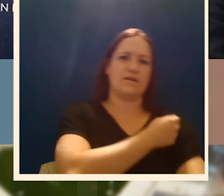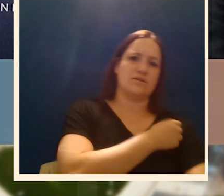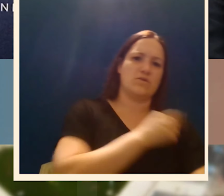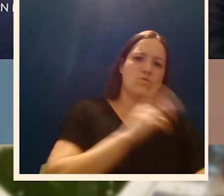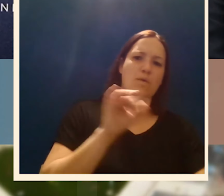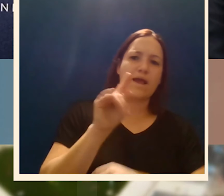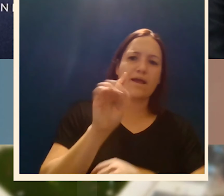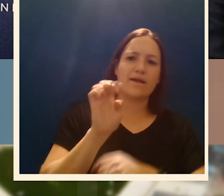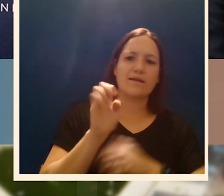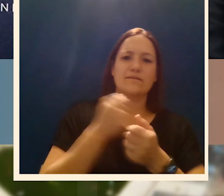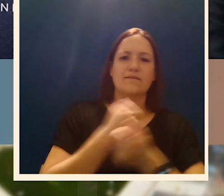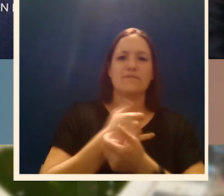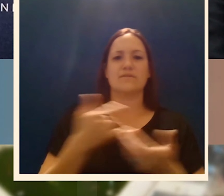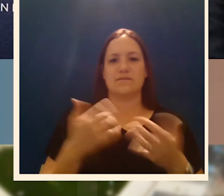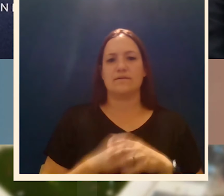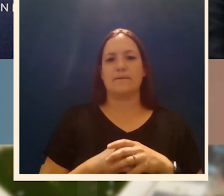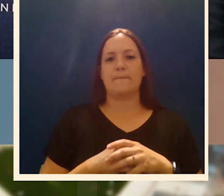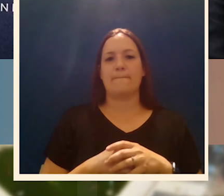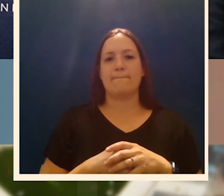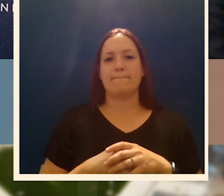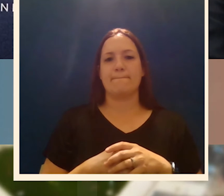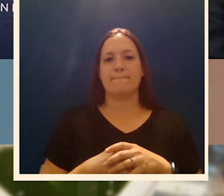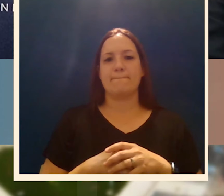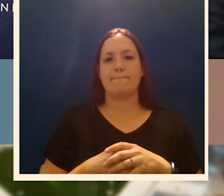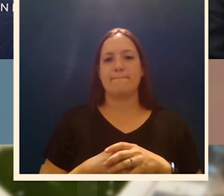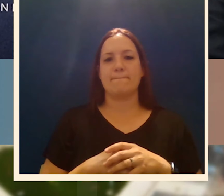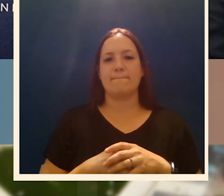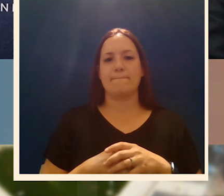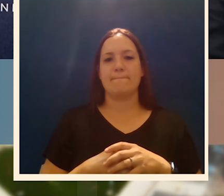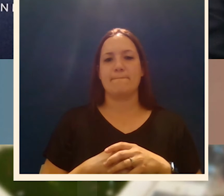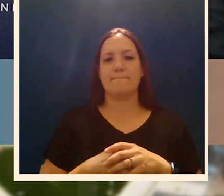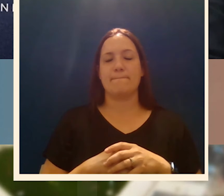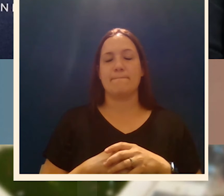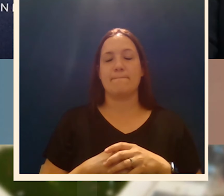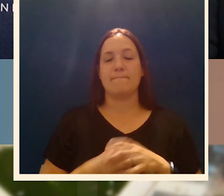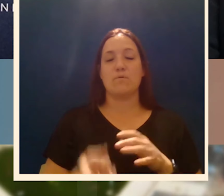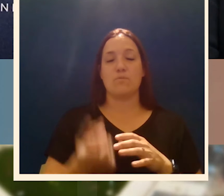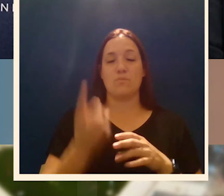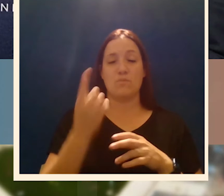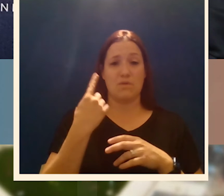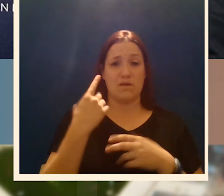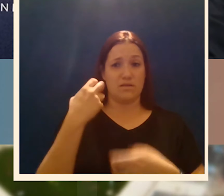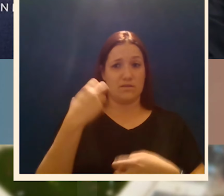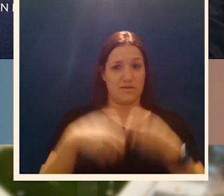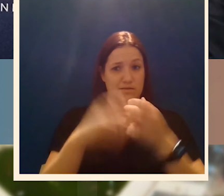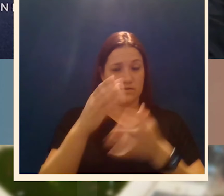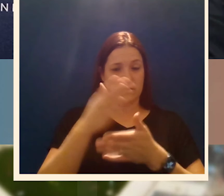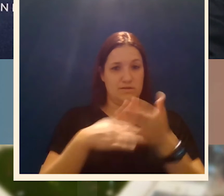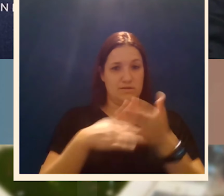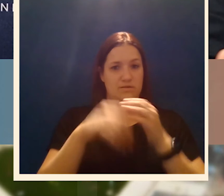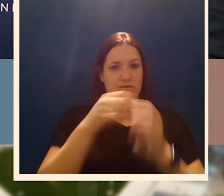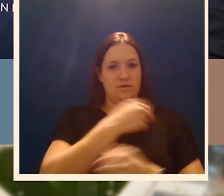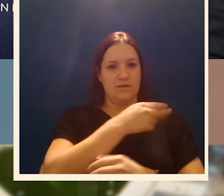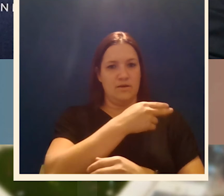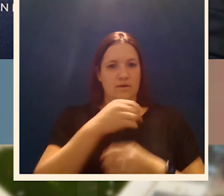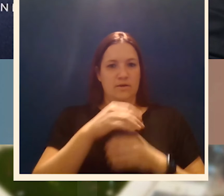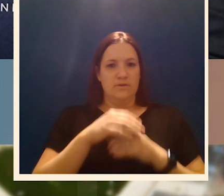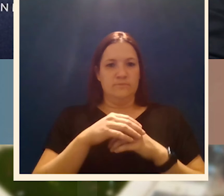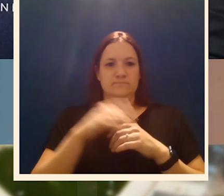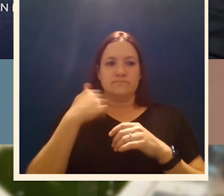for hospitals is that we are held also to different rules. So